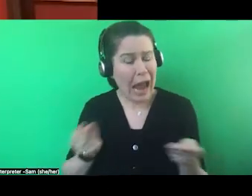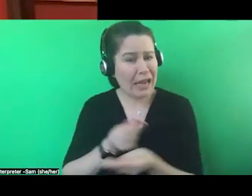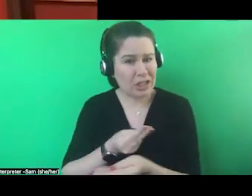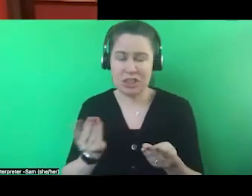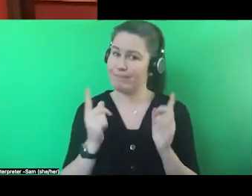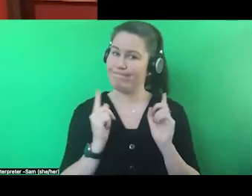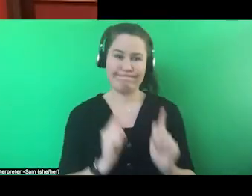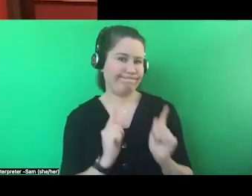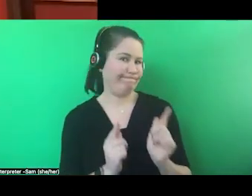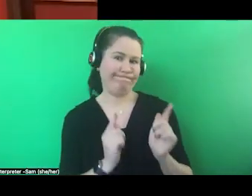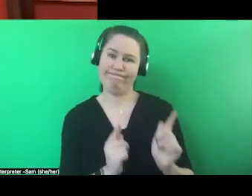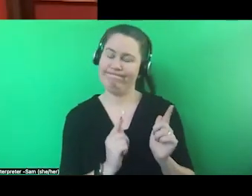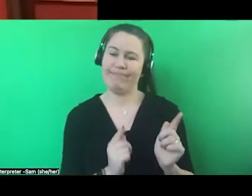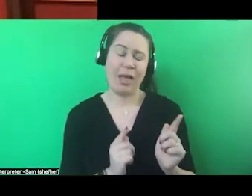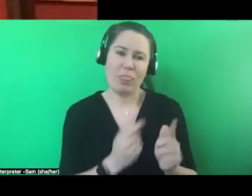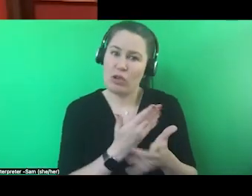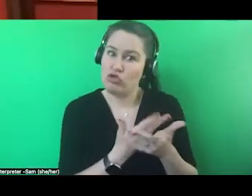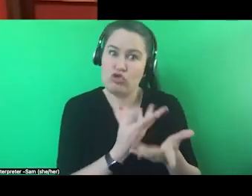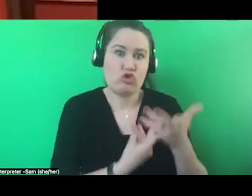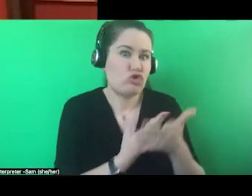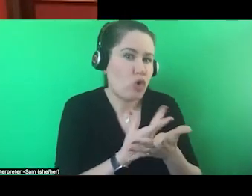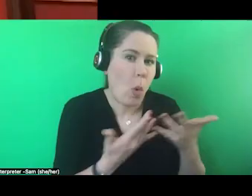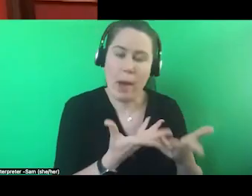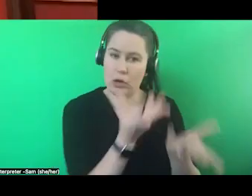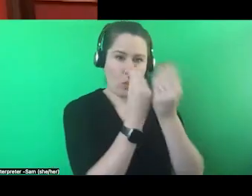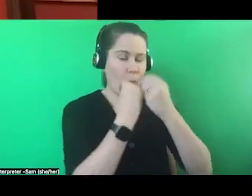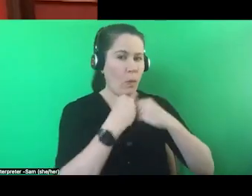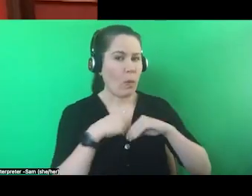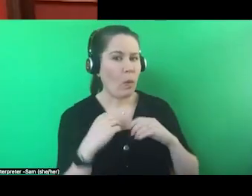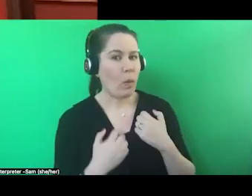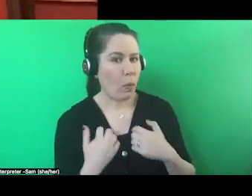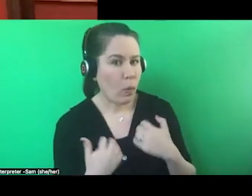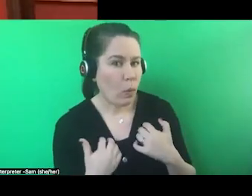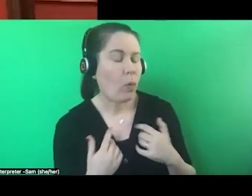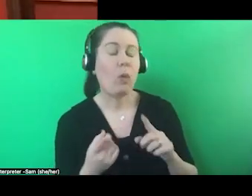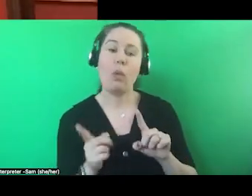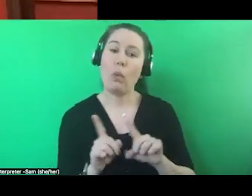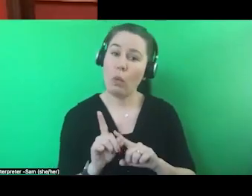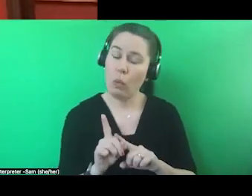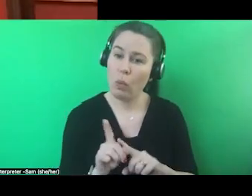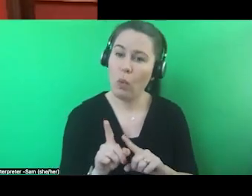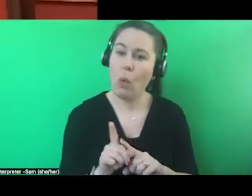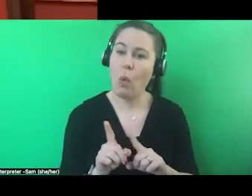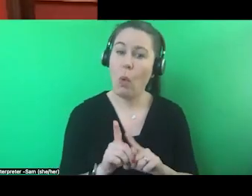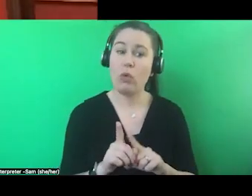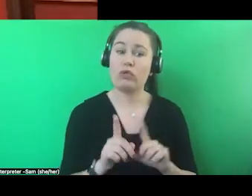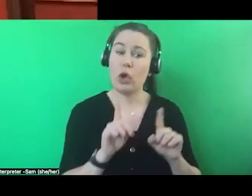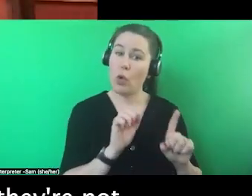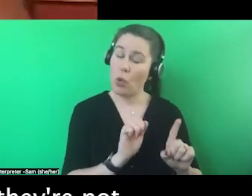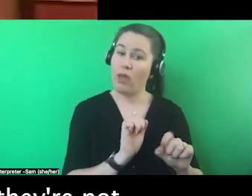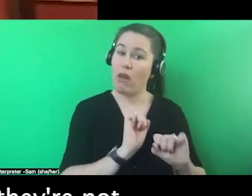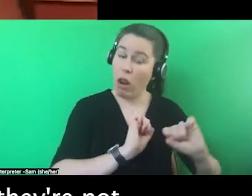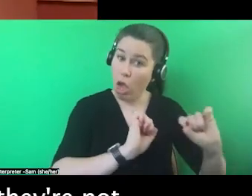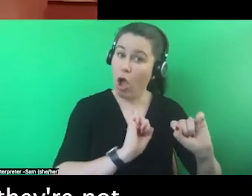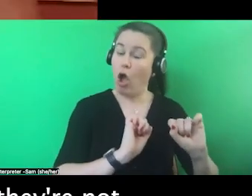absolutely took so much of that on. I also found it really interesting that in Lavanderia's practice,